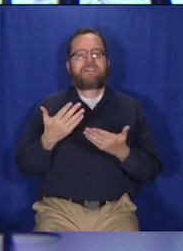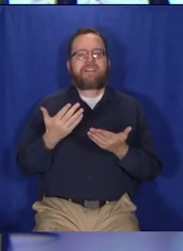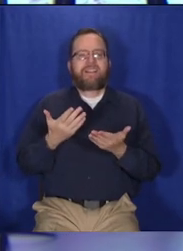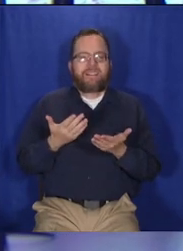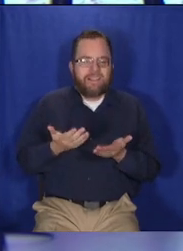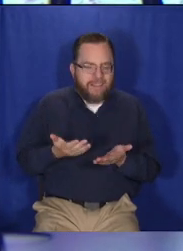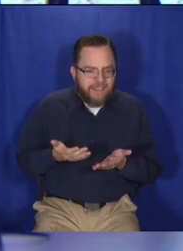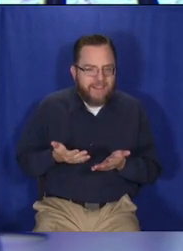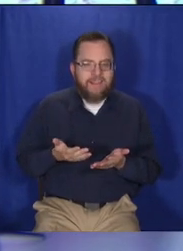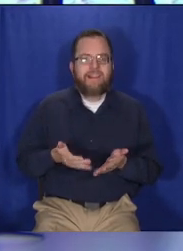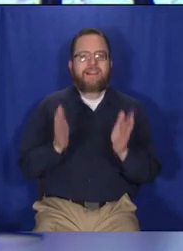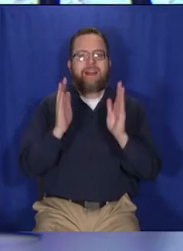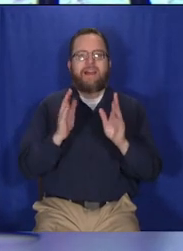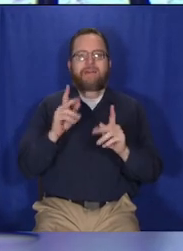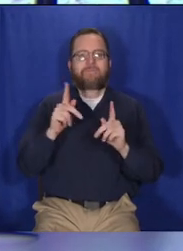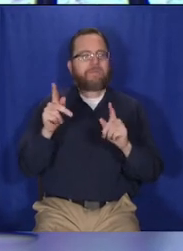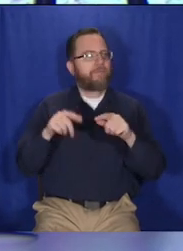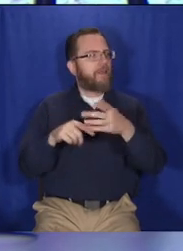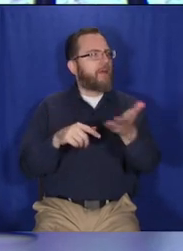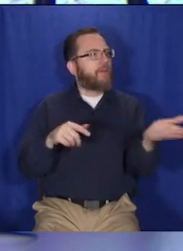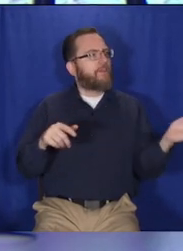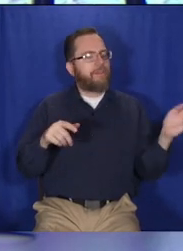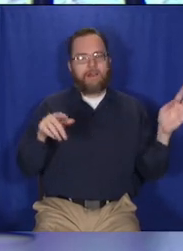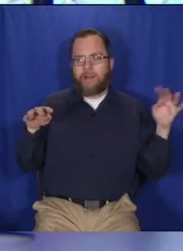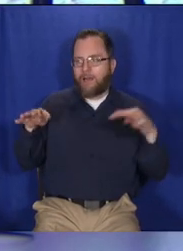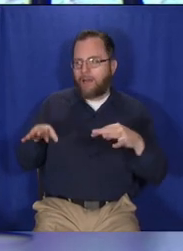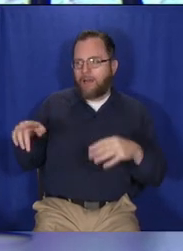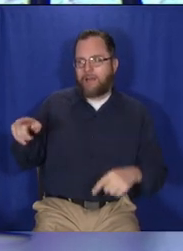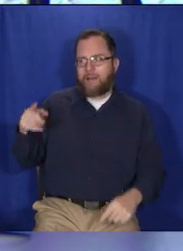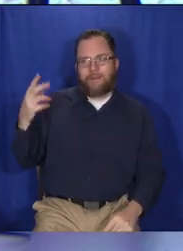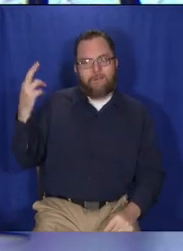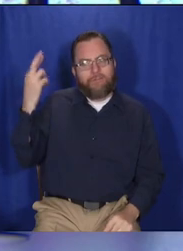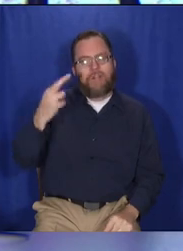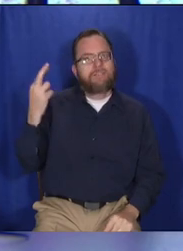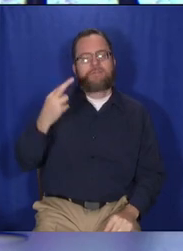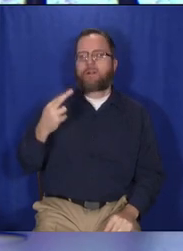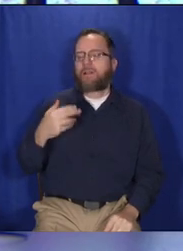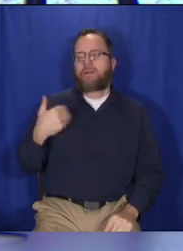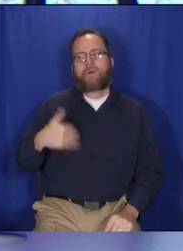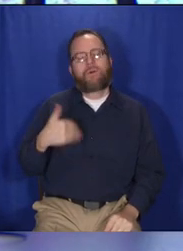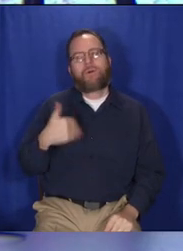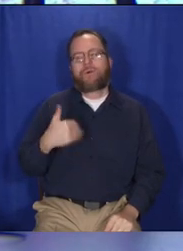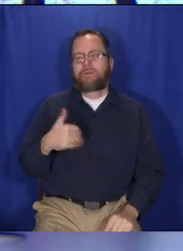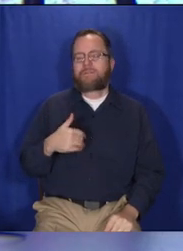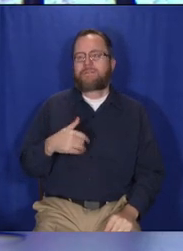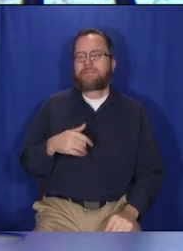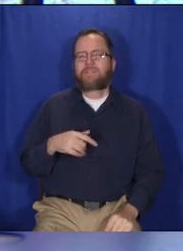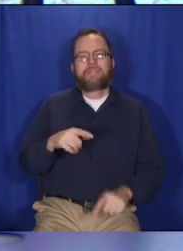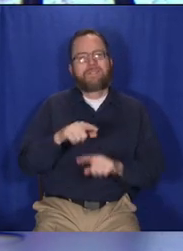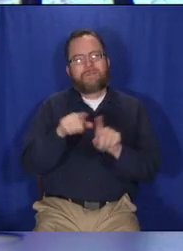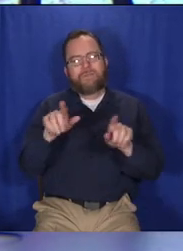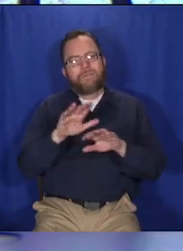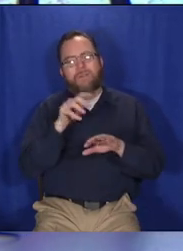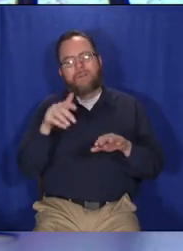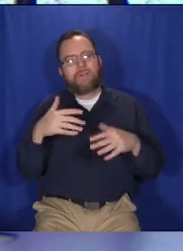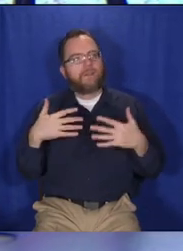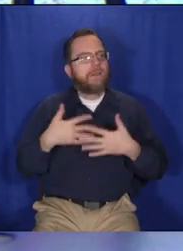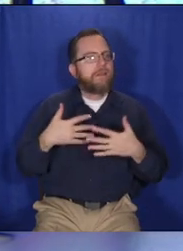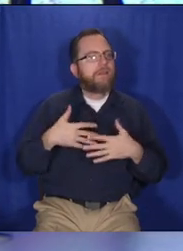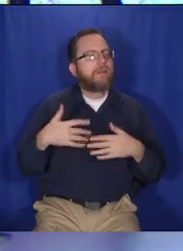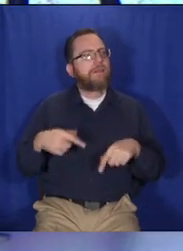be known to everyone. The Lord is at hand. Do not be anxious about anything,